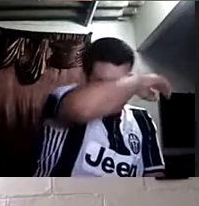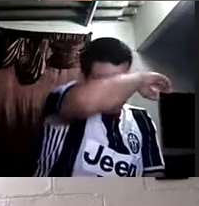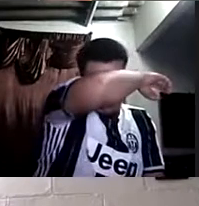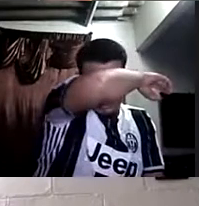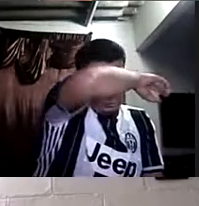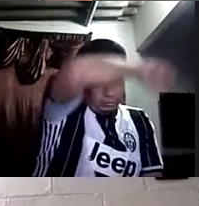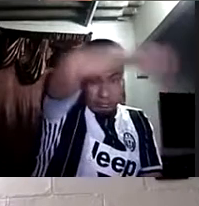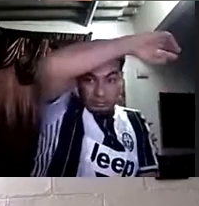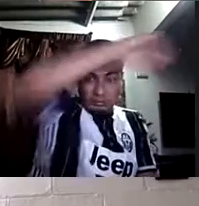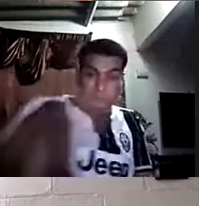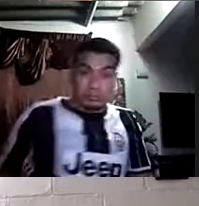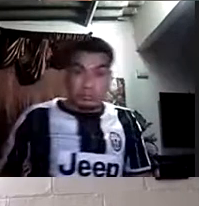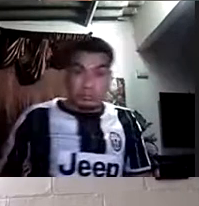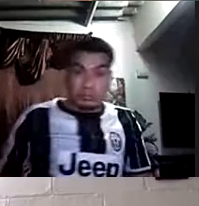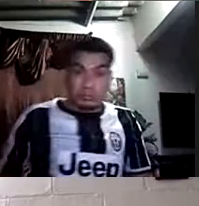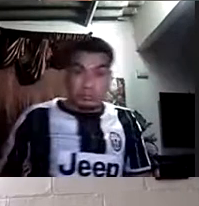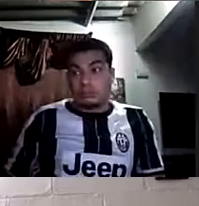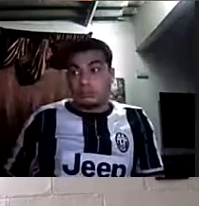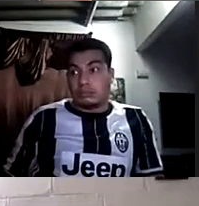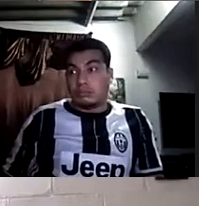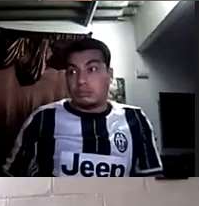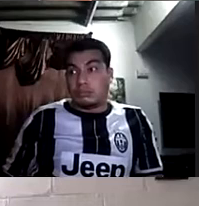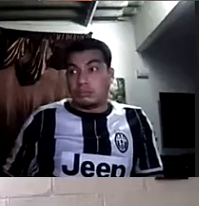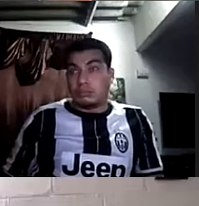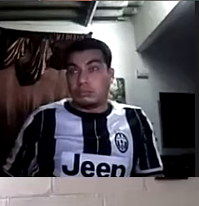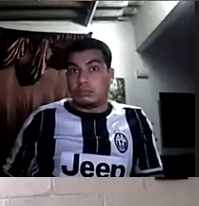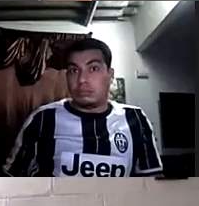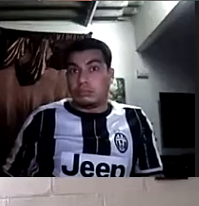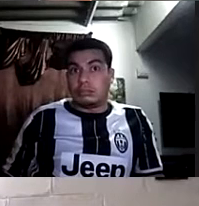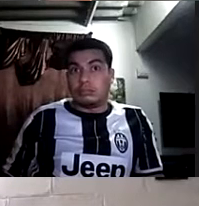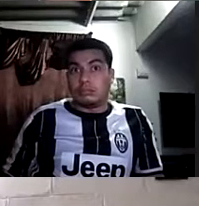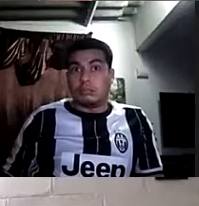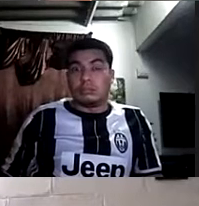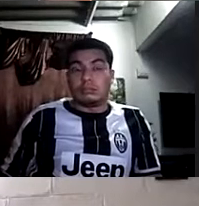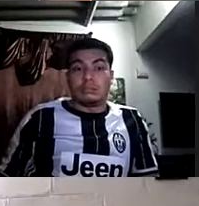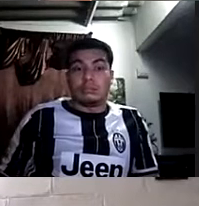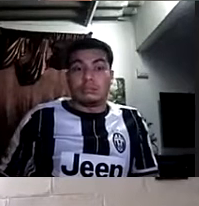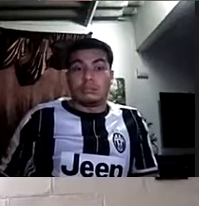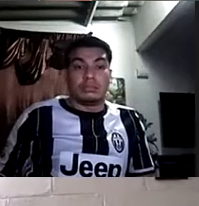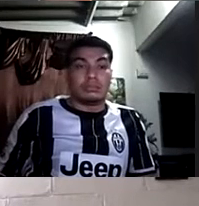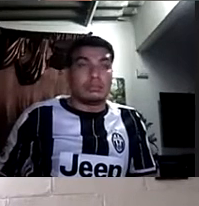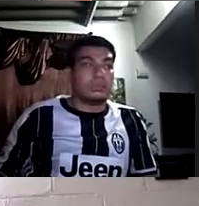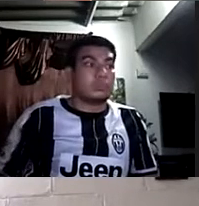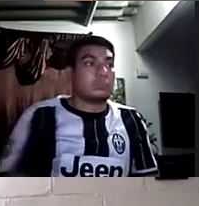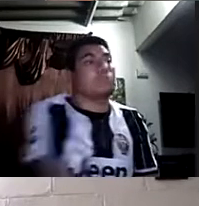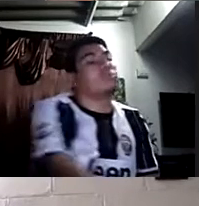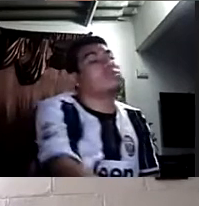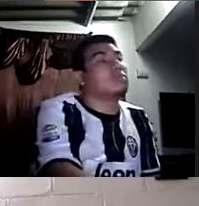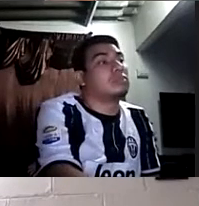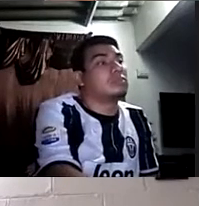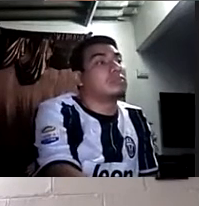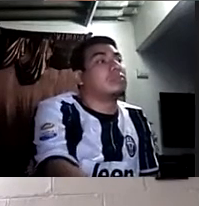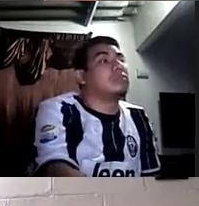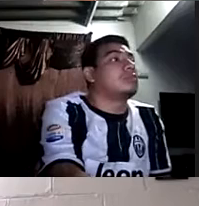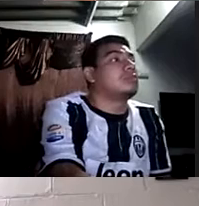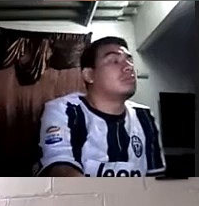eso no lo puedo decir, no puedo estructurarlo en inglés. Okay, yeah. Hay momentos que se